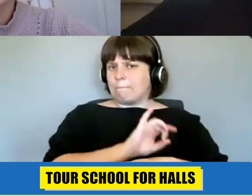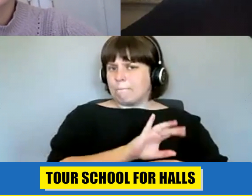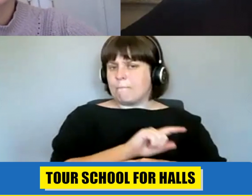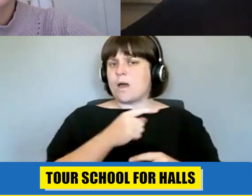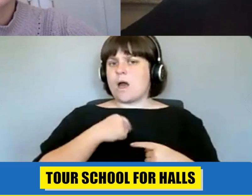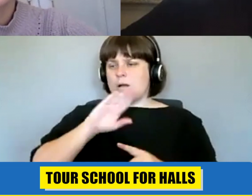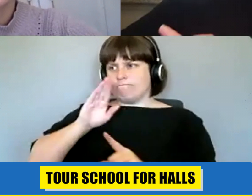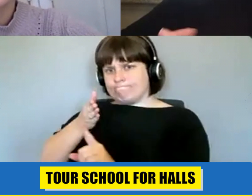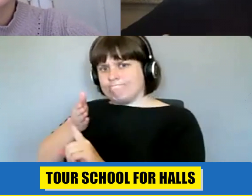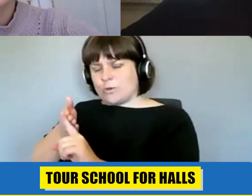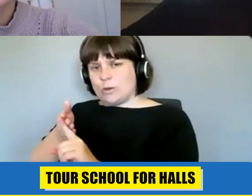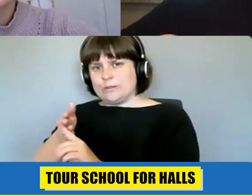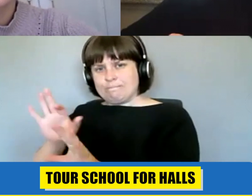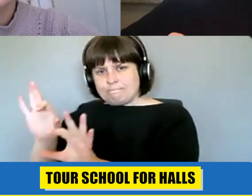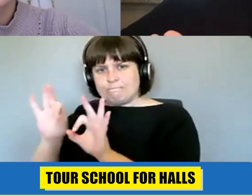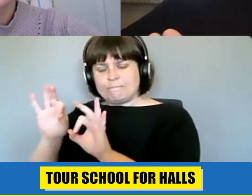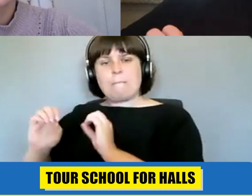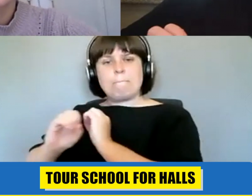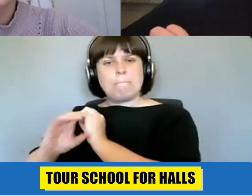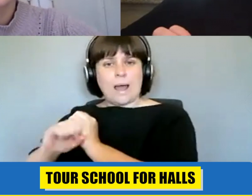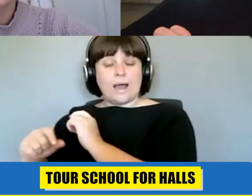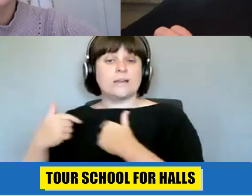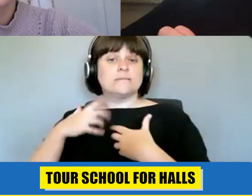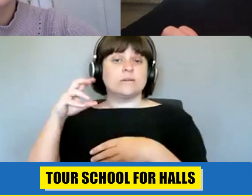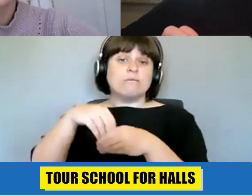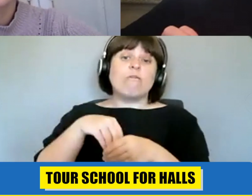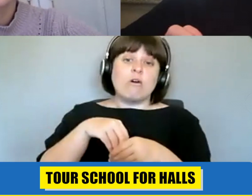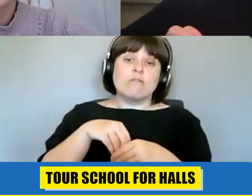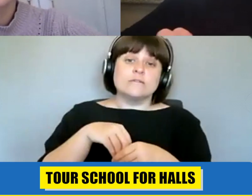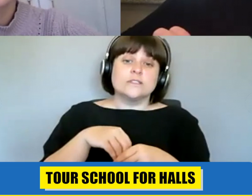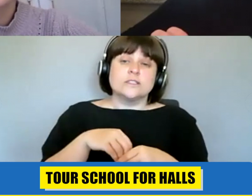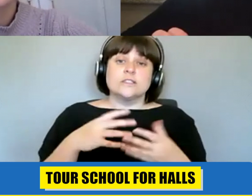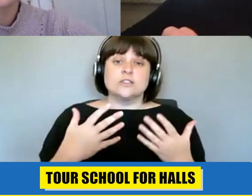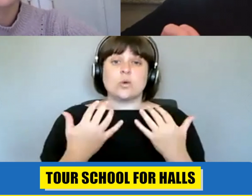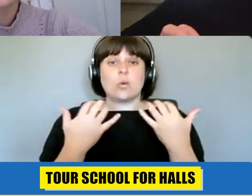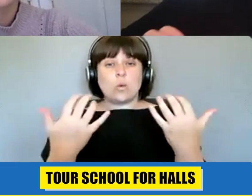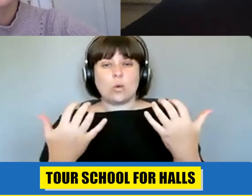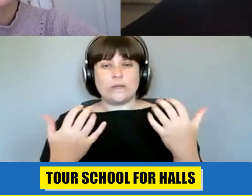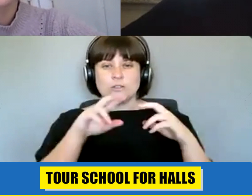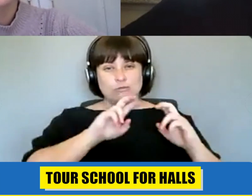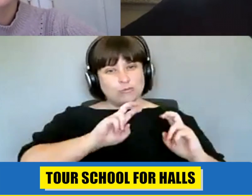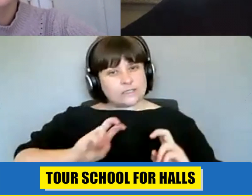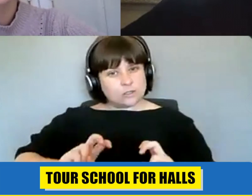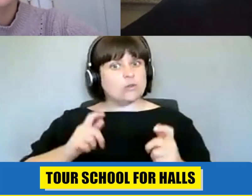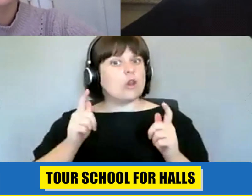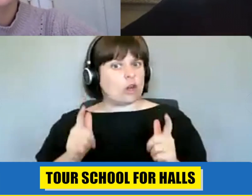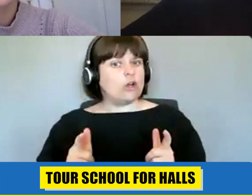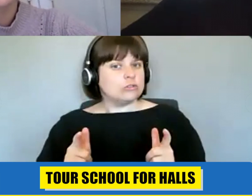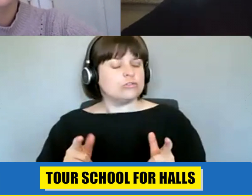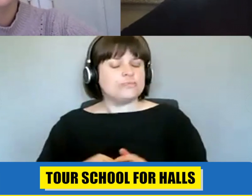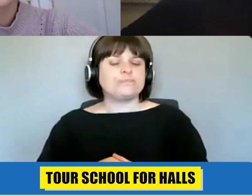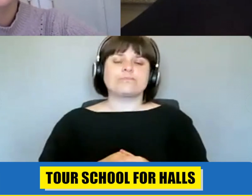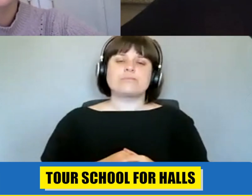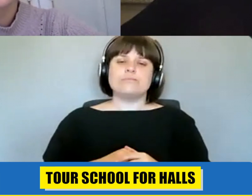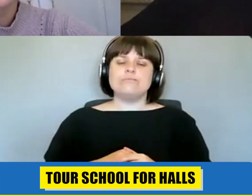marketing. And I had actually been involved in audience research quite a lot. I did a